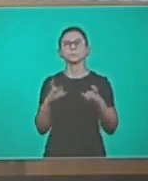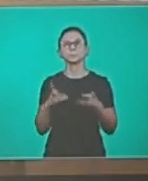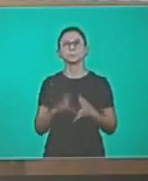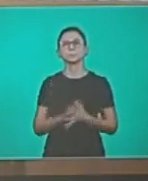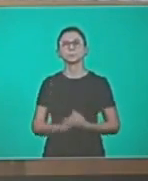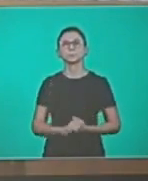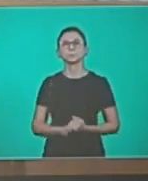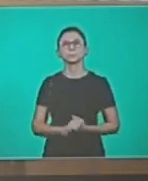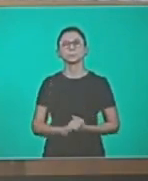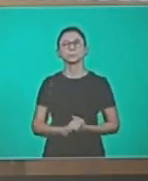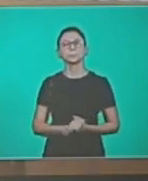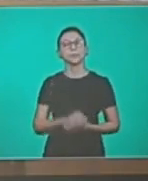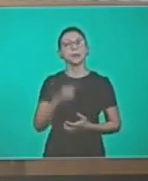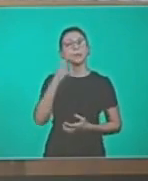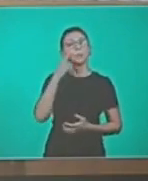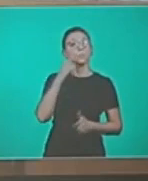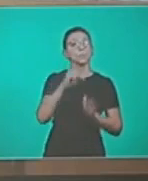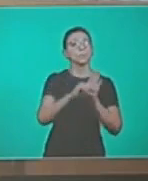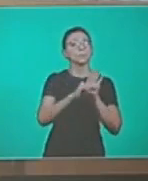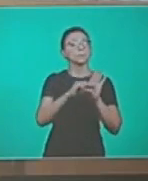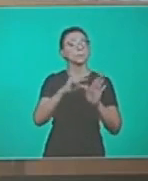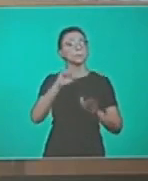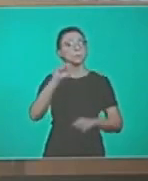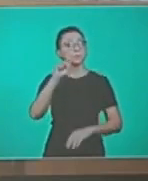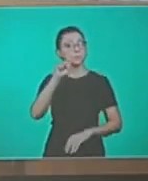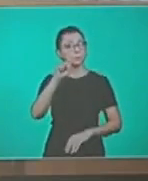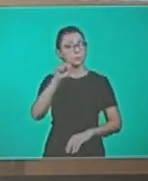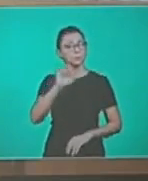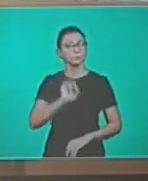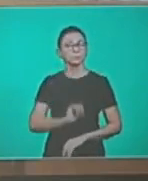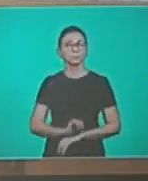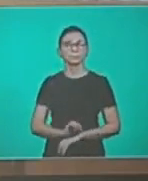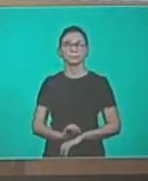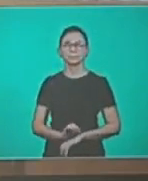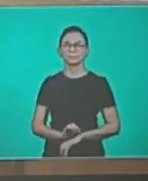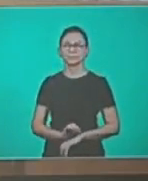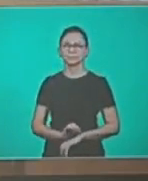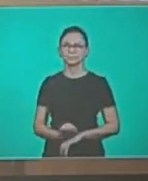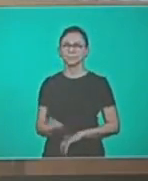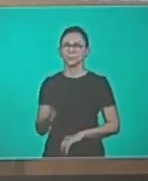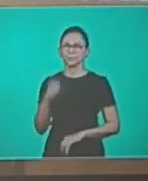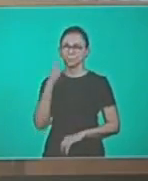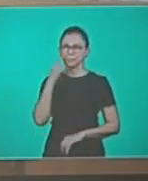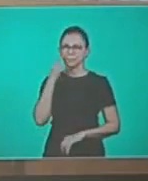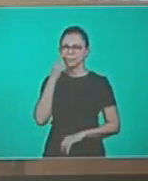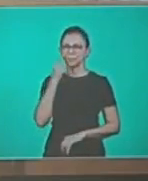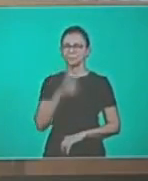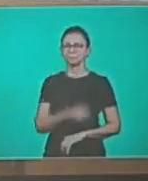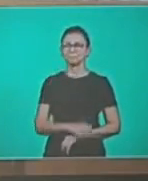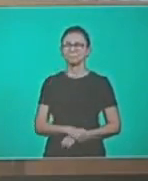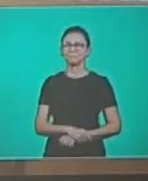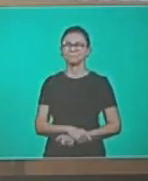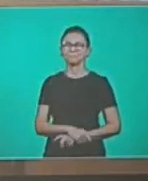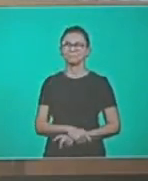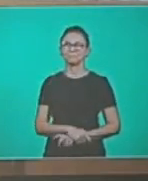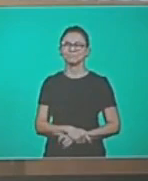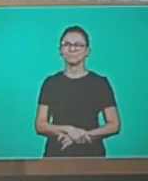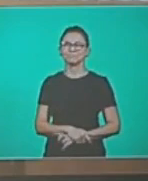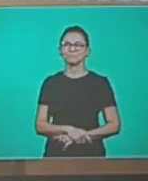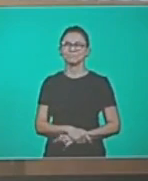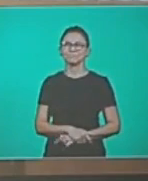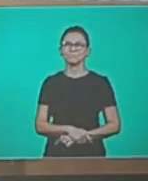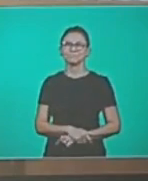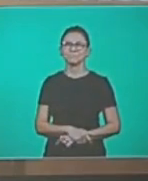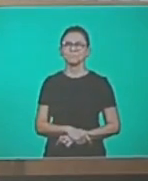The moment of the night is the time to for the payment to be made. So if you have